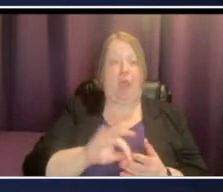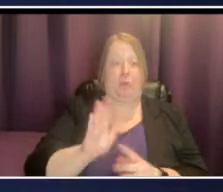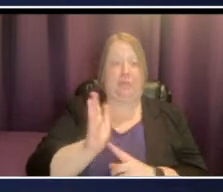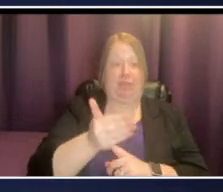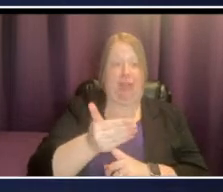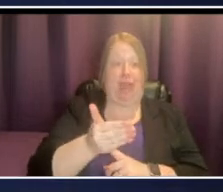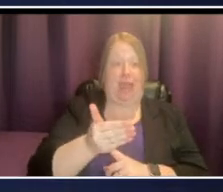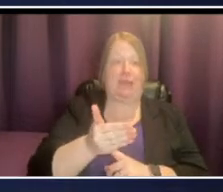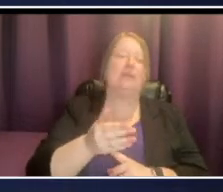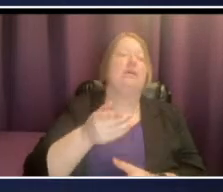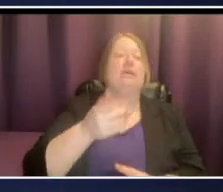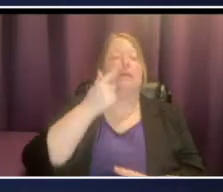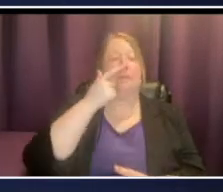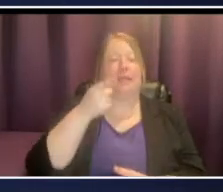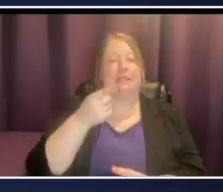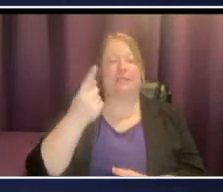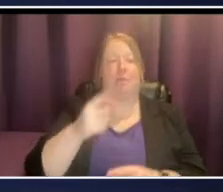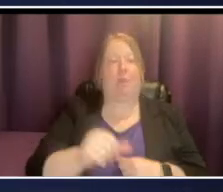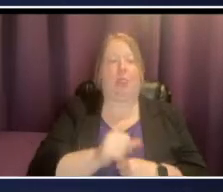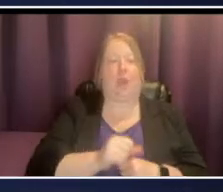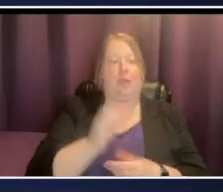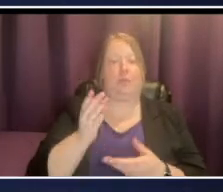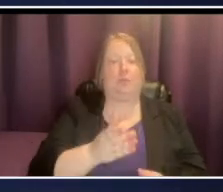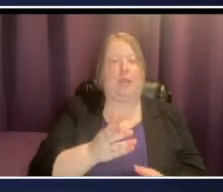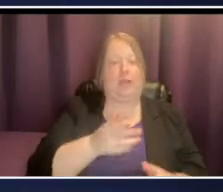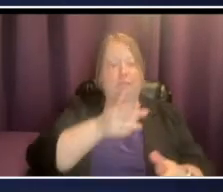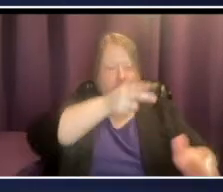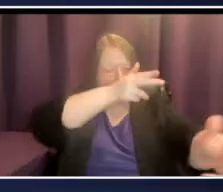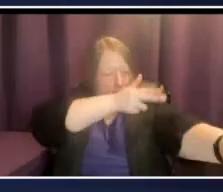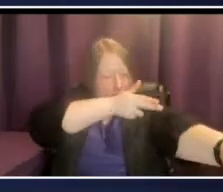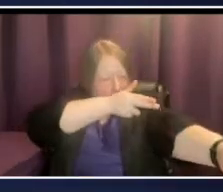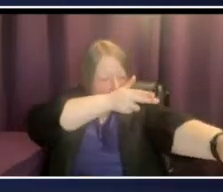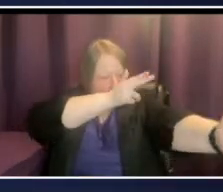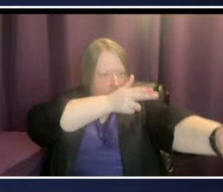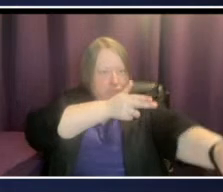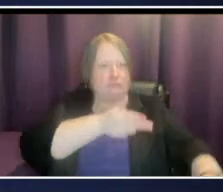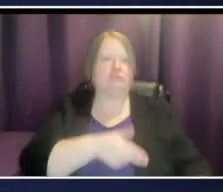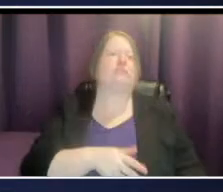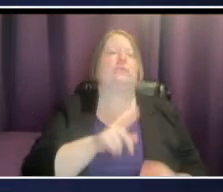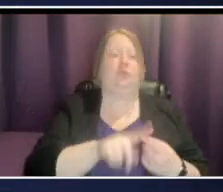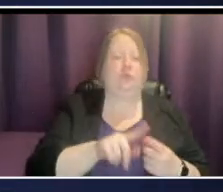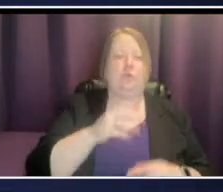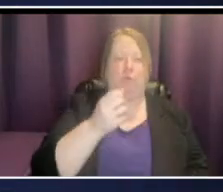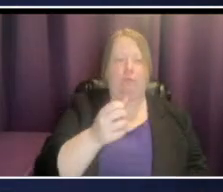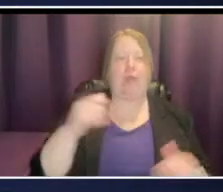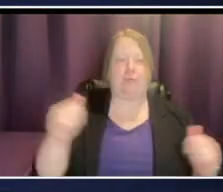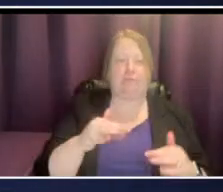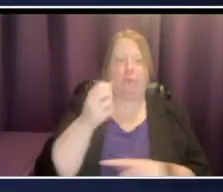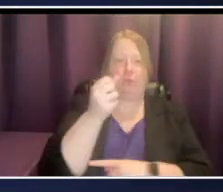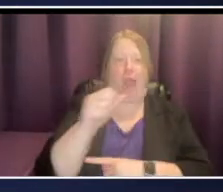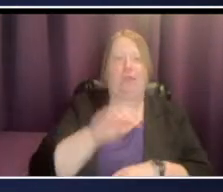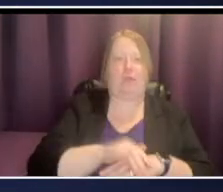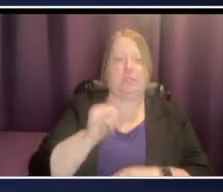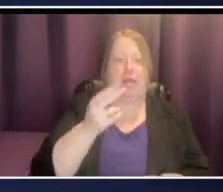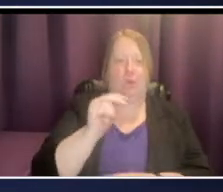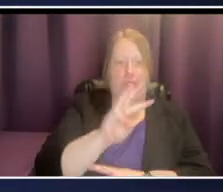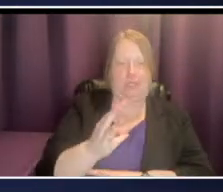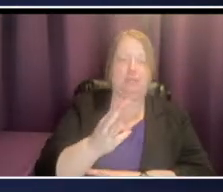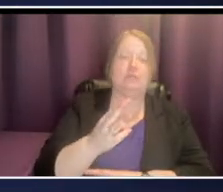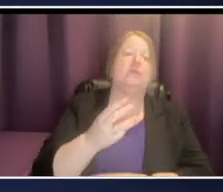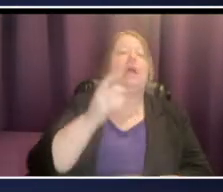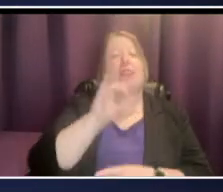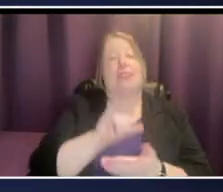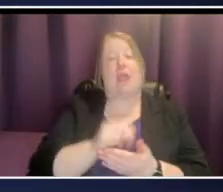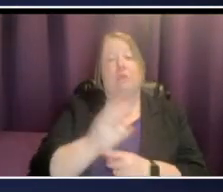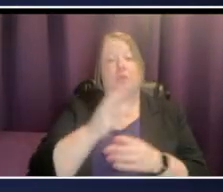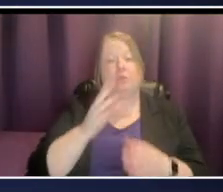bring a sniper rifle to a rally on January 6th. The user also posted a picture of a handgun